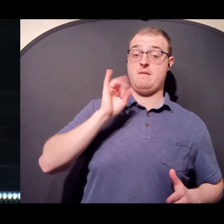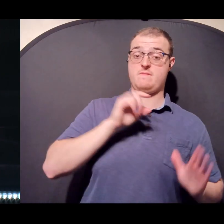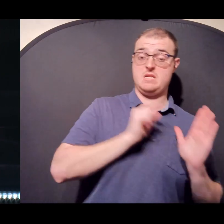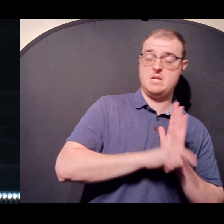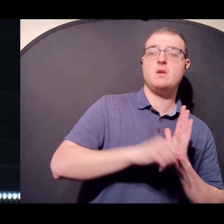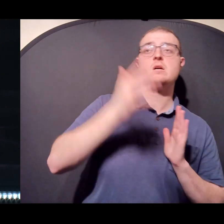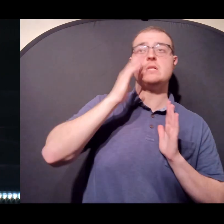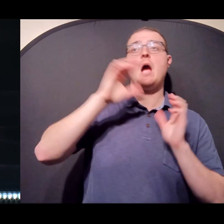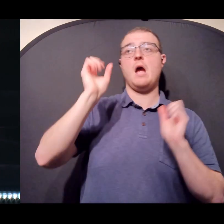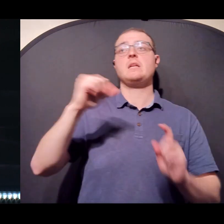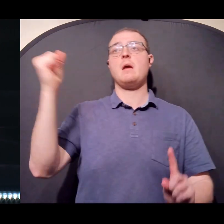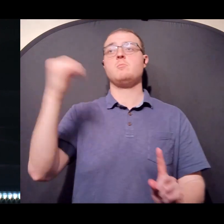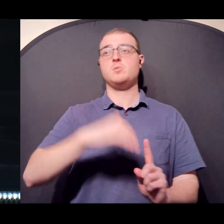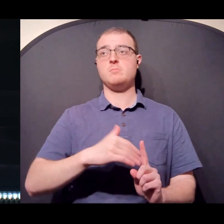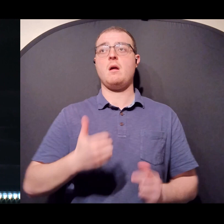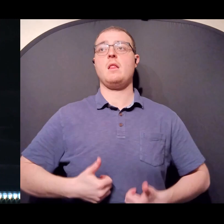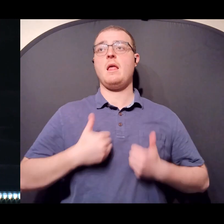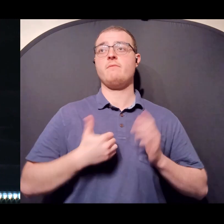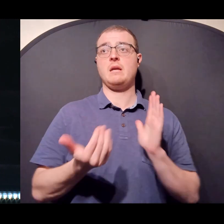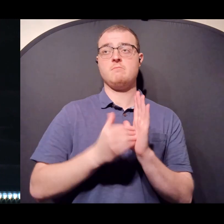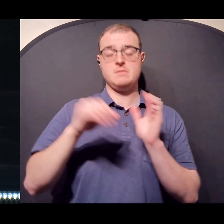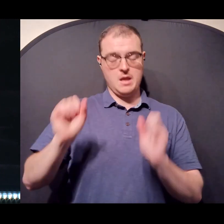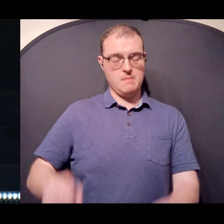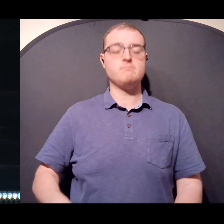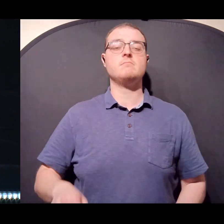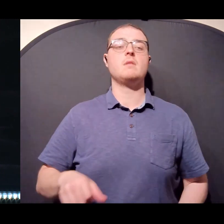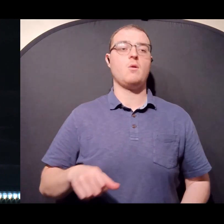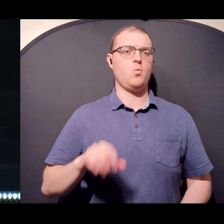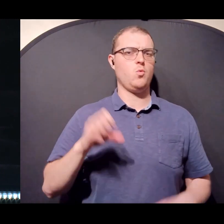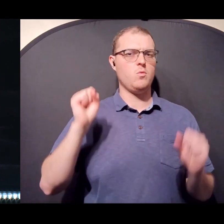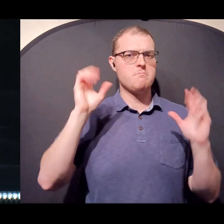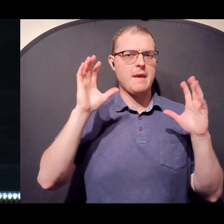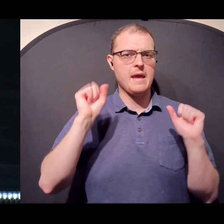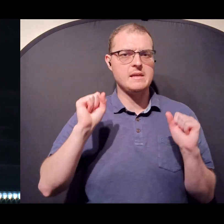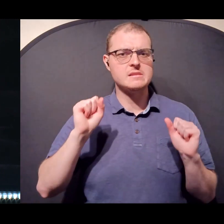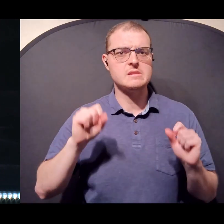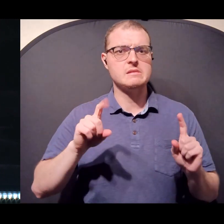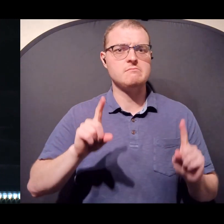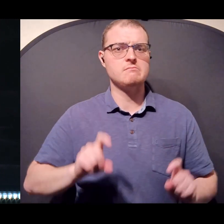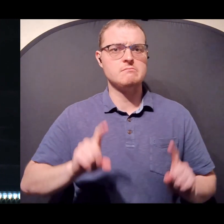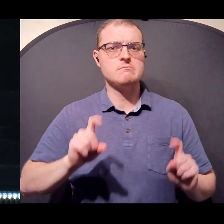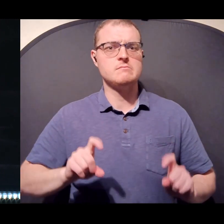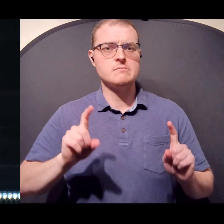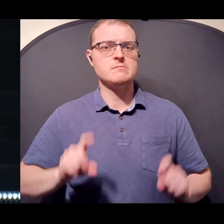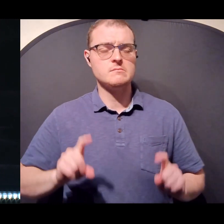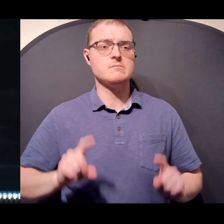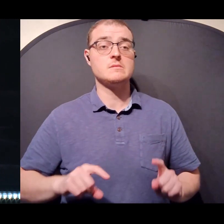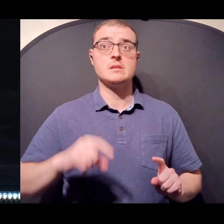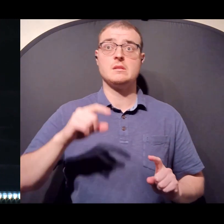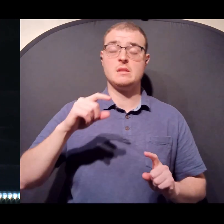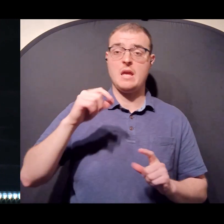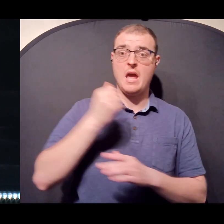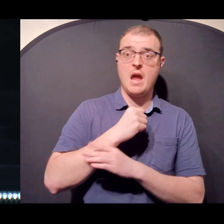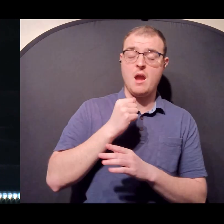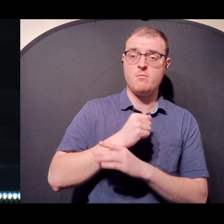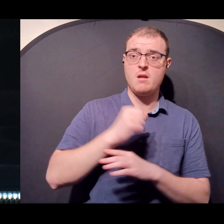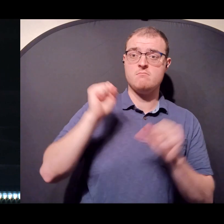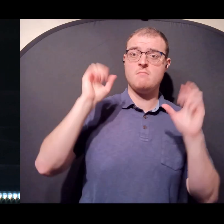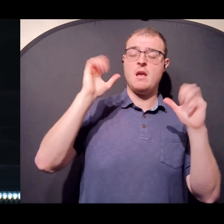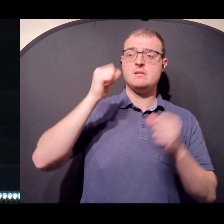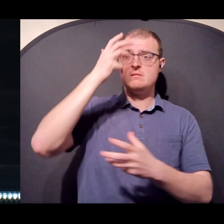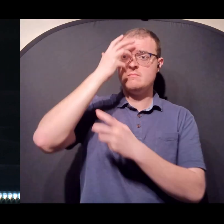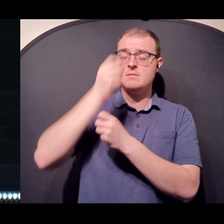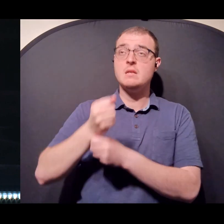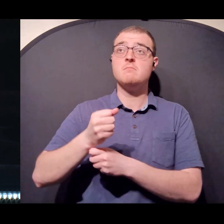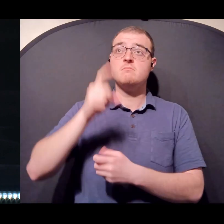kind of sacrificial faith is that? God tested Abraham's faith because God had great plans for Abraham, and he needed to